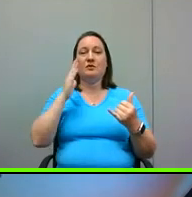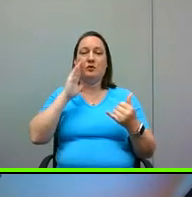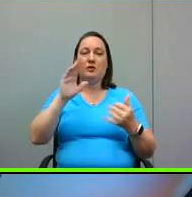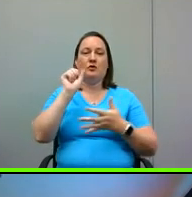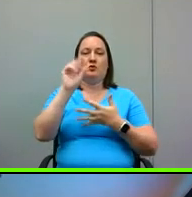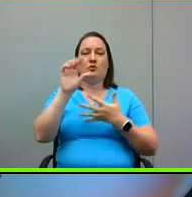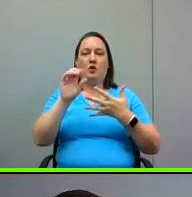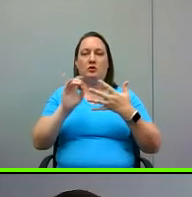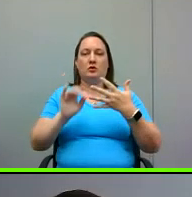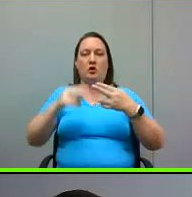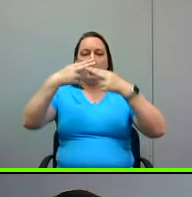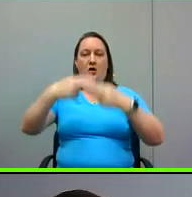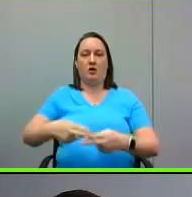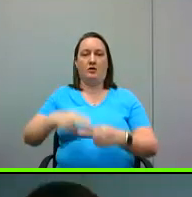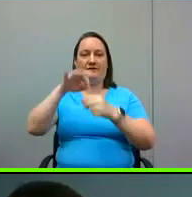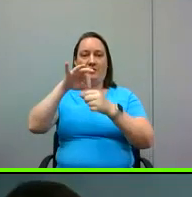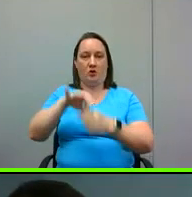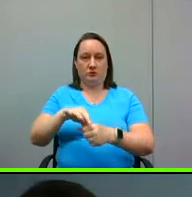done roll call.